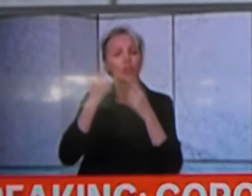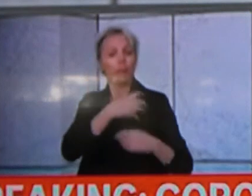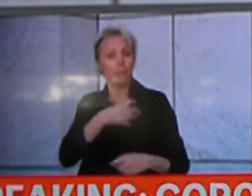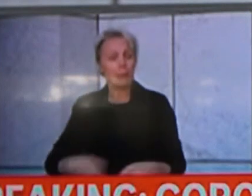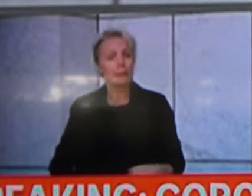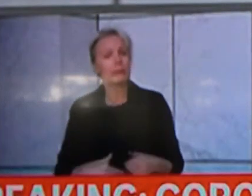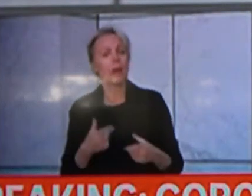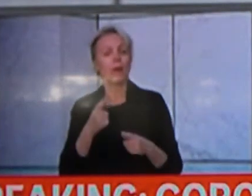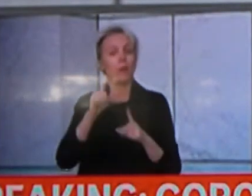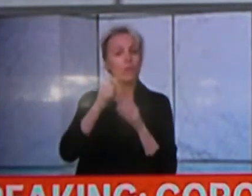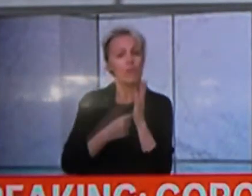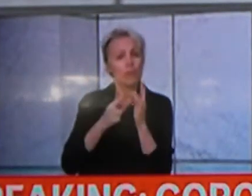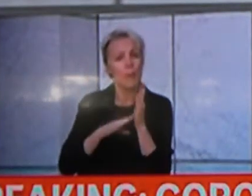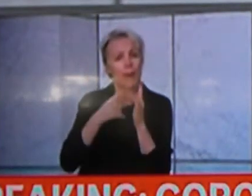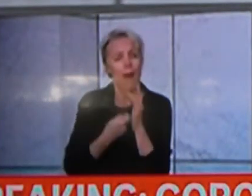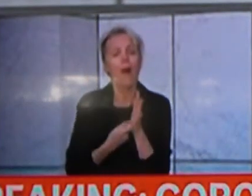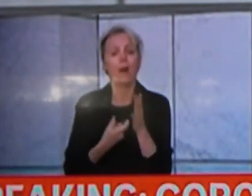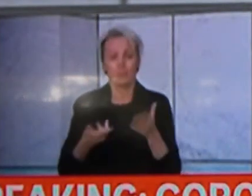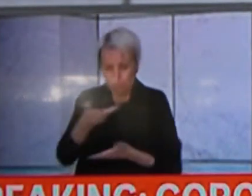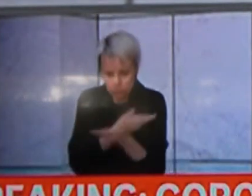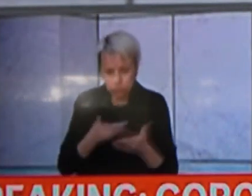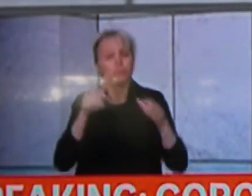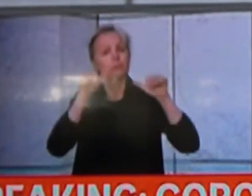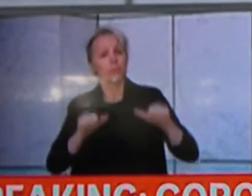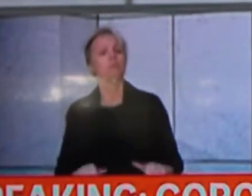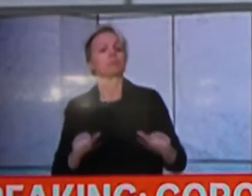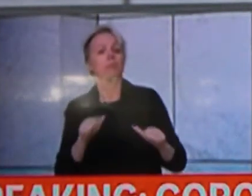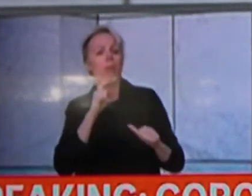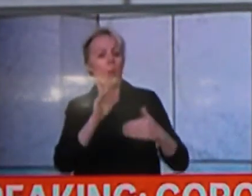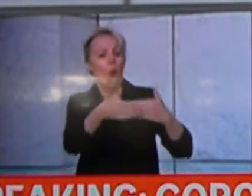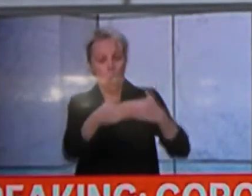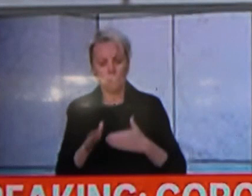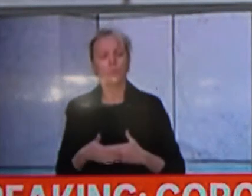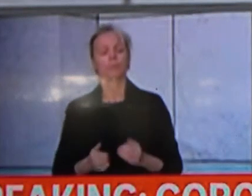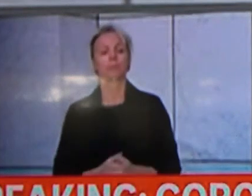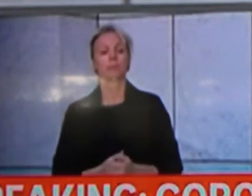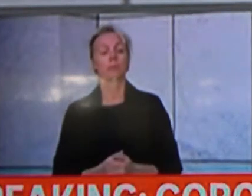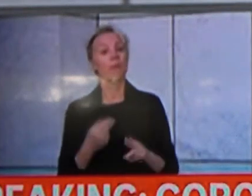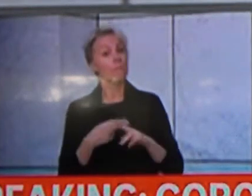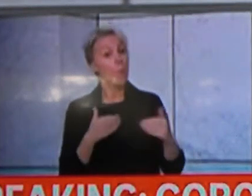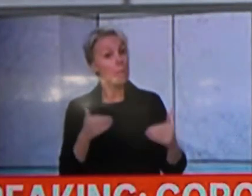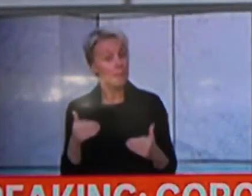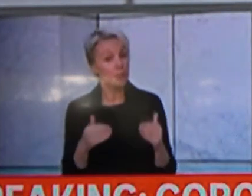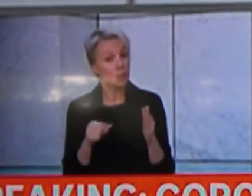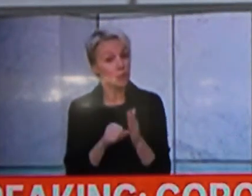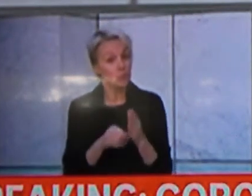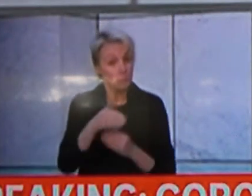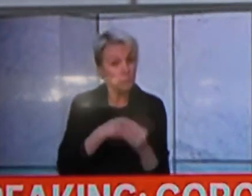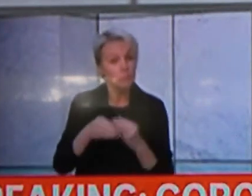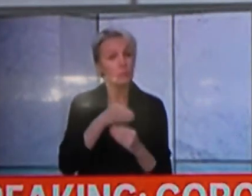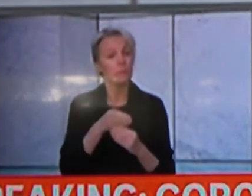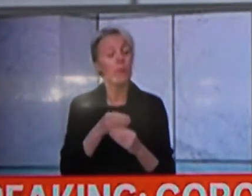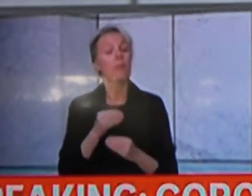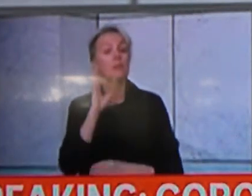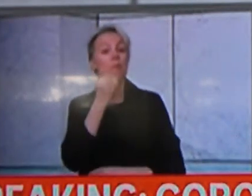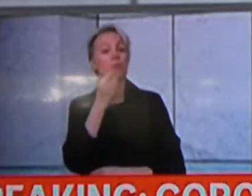ensure that we all understand what we're each doing. Now, when it comes to the budget, what we will be doing this afternoon is I'll be sitting down with the Treasurer